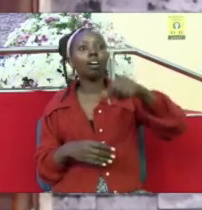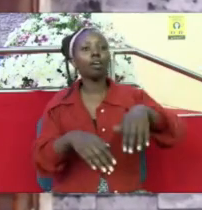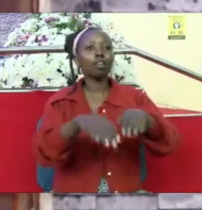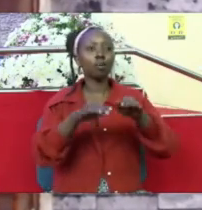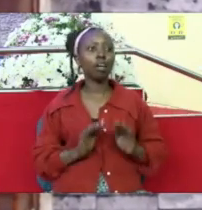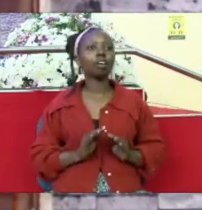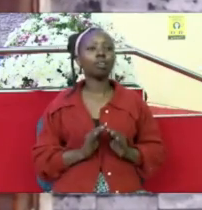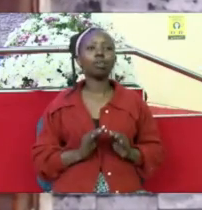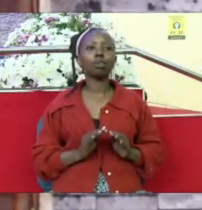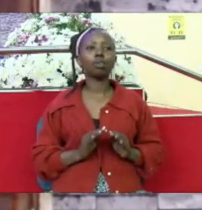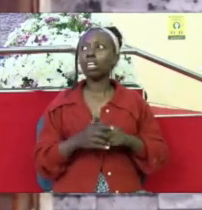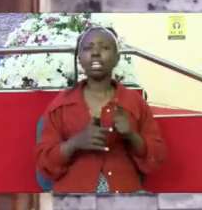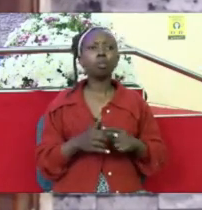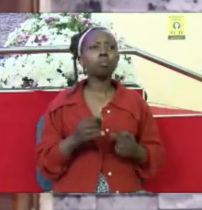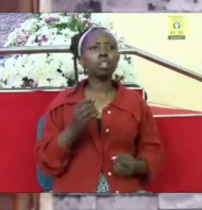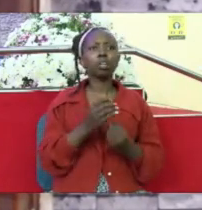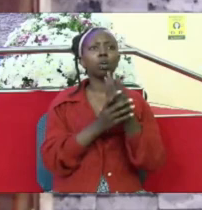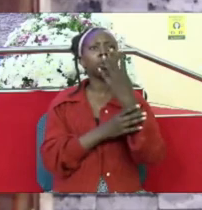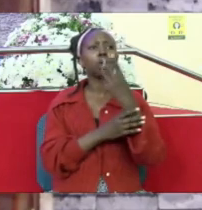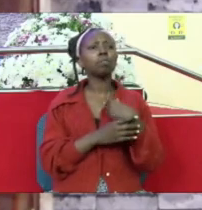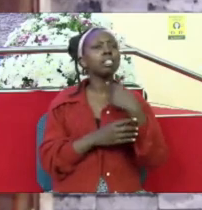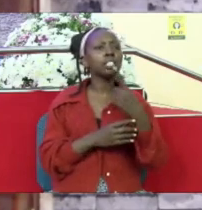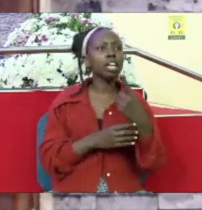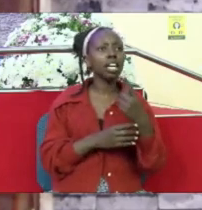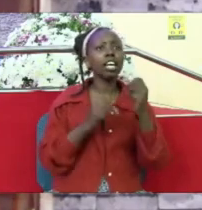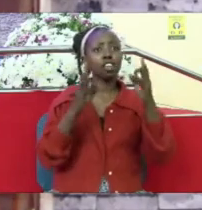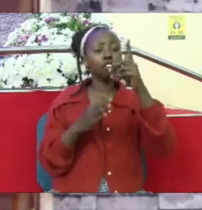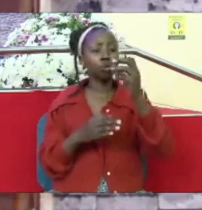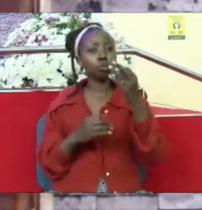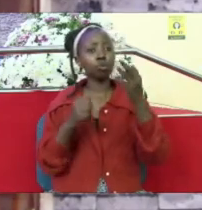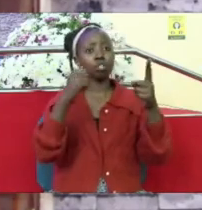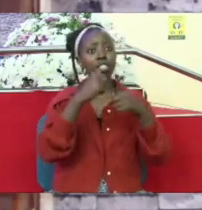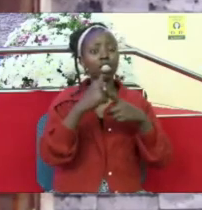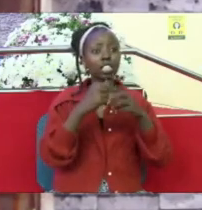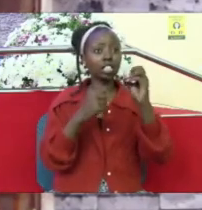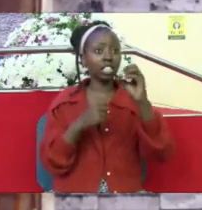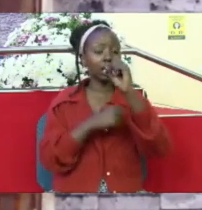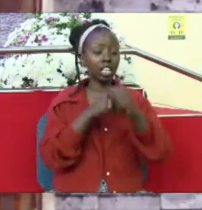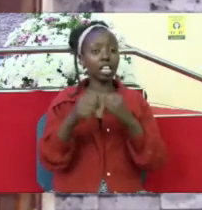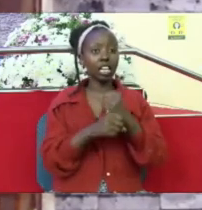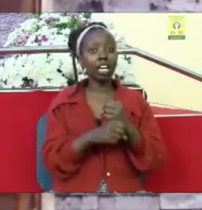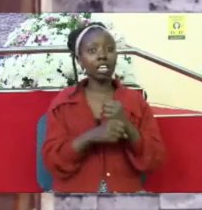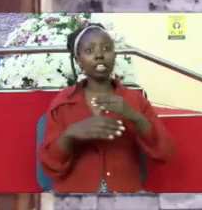Then I grew up and I said if you are 60 and above. Kama wewe ni 60 na zaidi. Enda ukatupe mchanga.